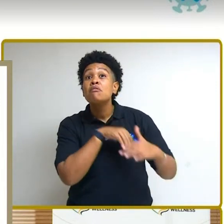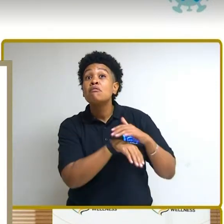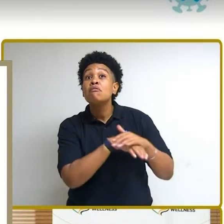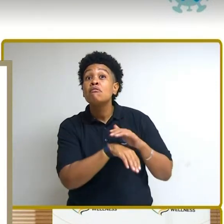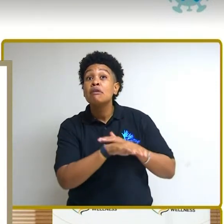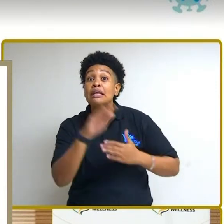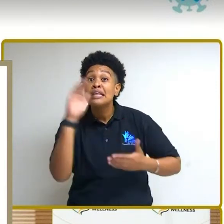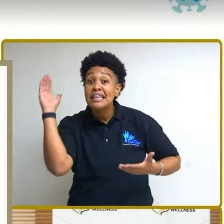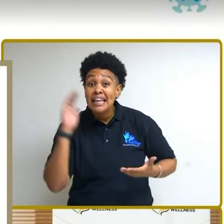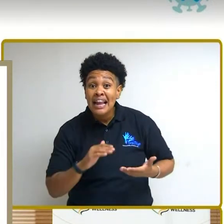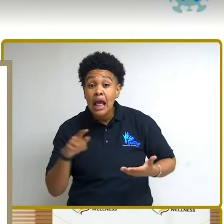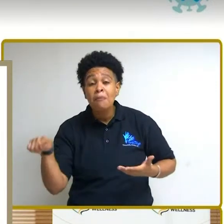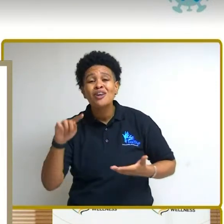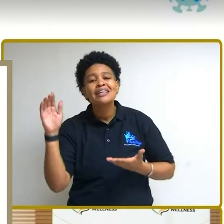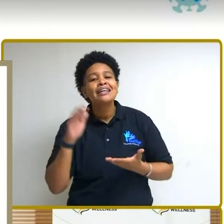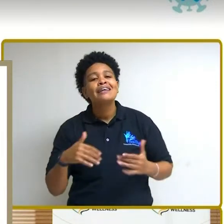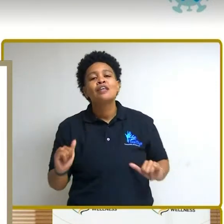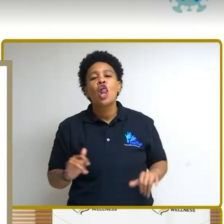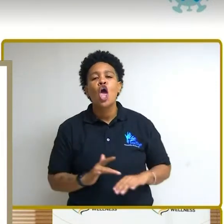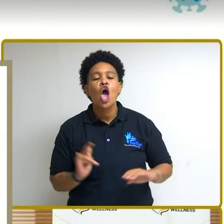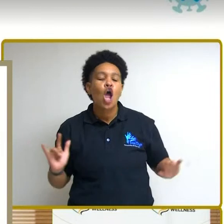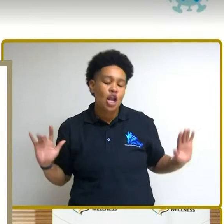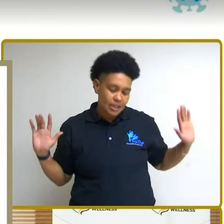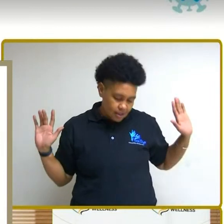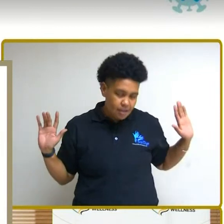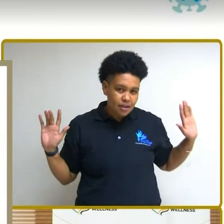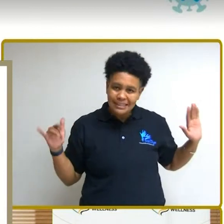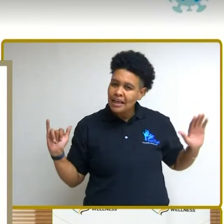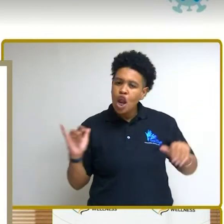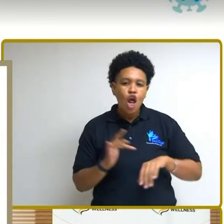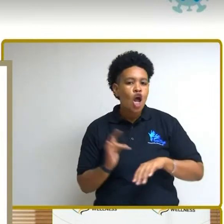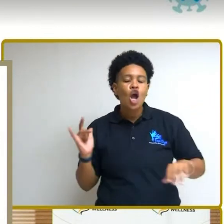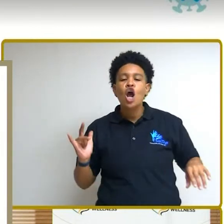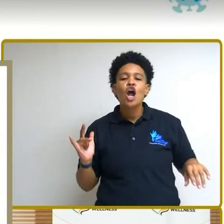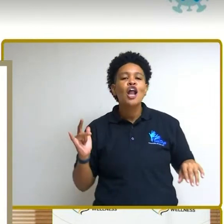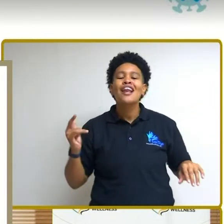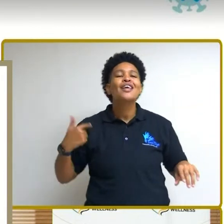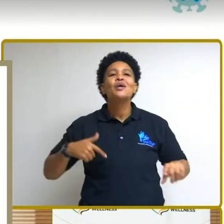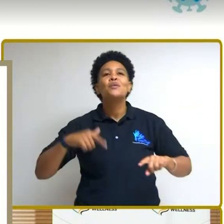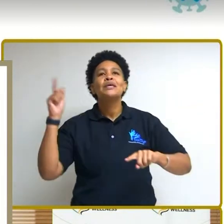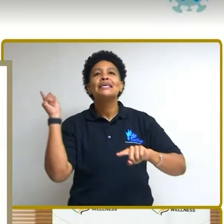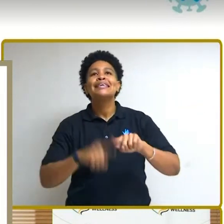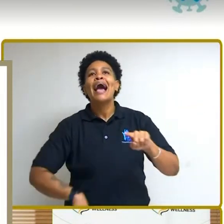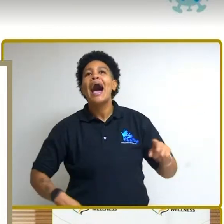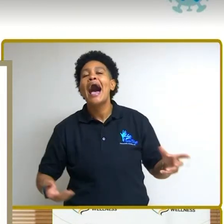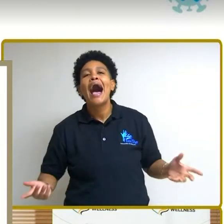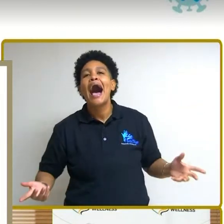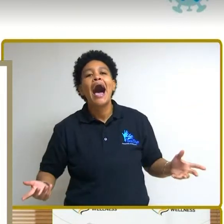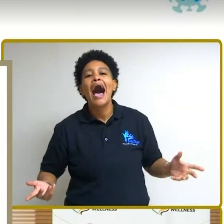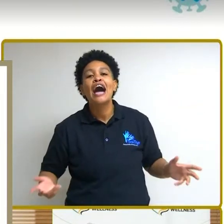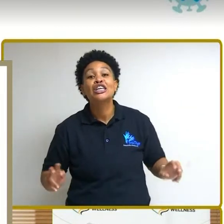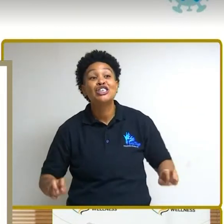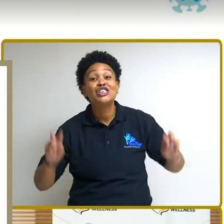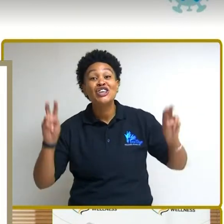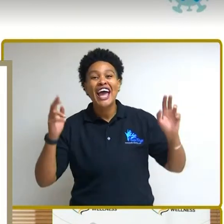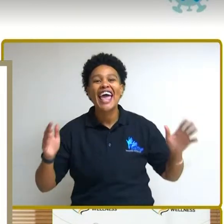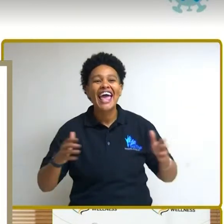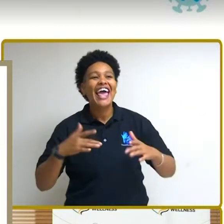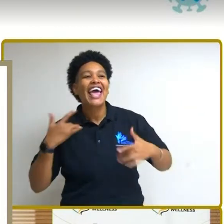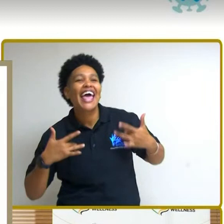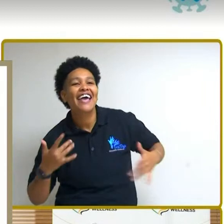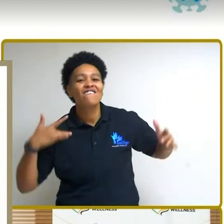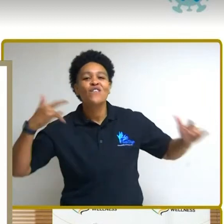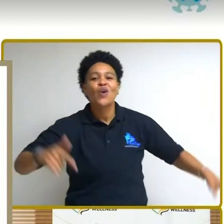we are seeing is early. It's early, and we cannot, jump up for joy